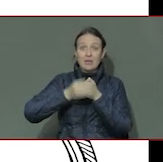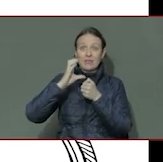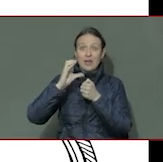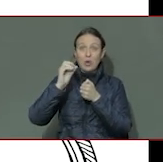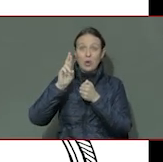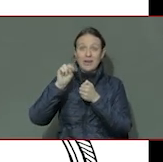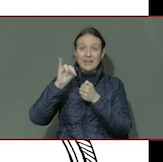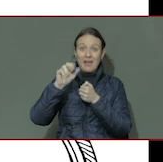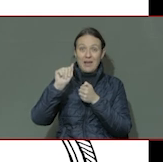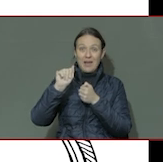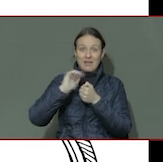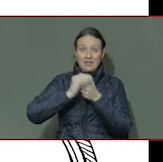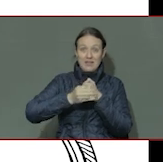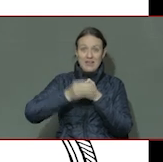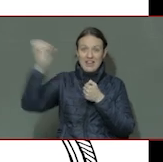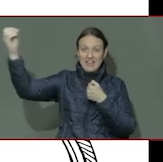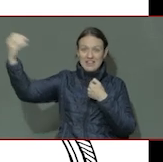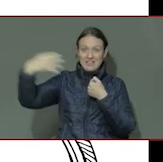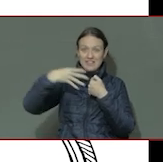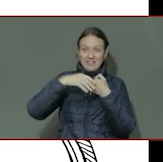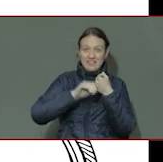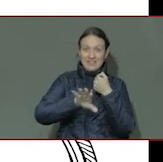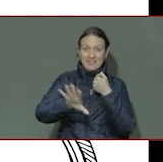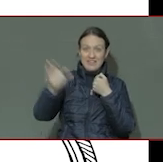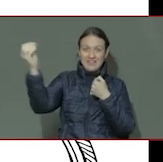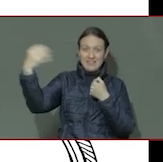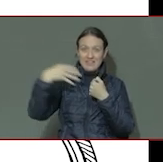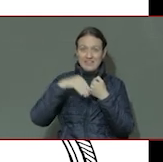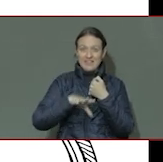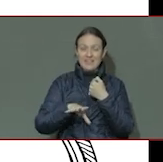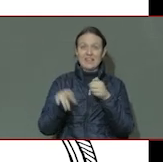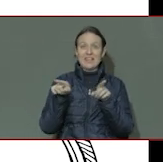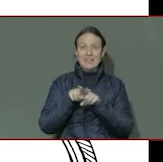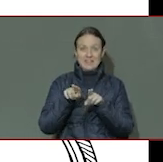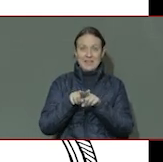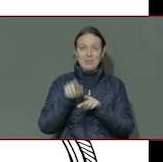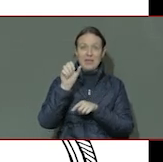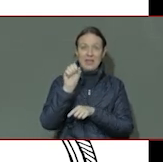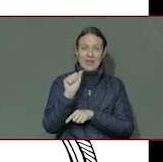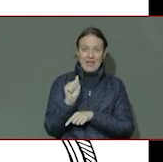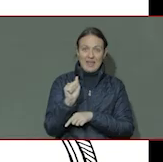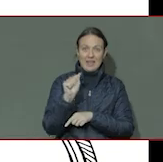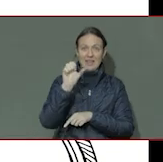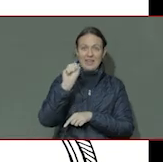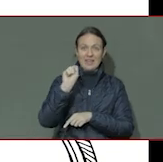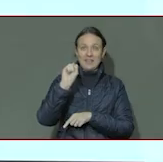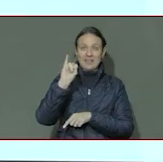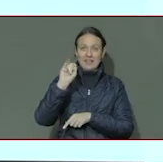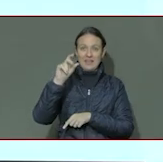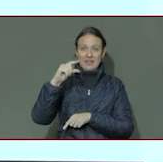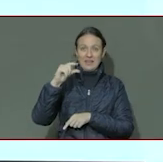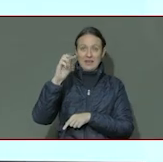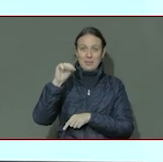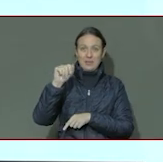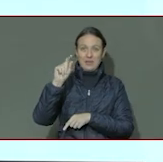part that we have for refracts light, and that is also astigmatism, the one disease that you have to know. If your cornea is